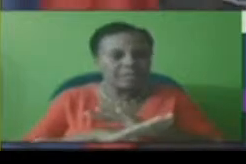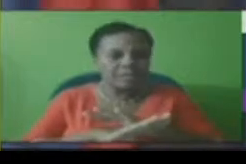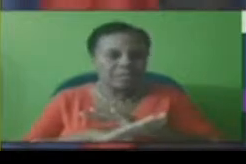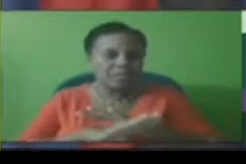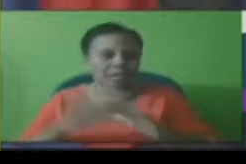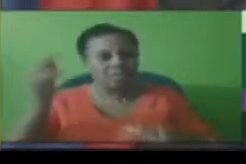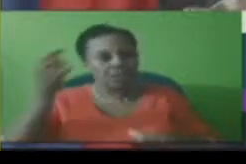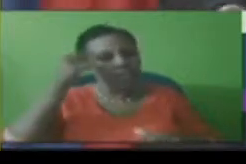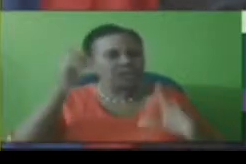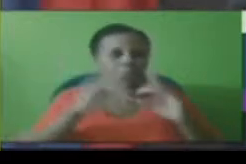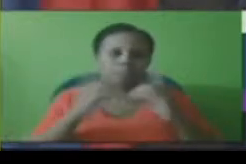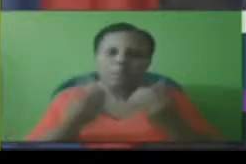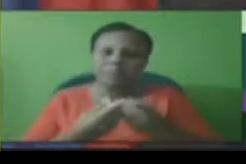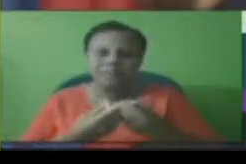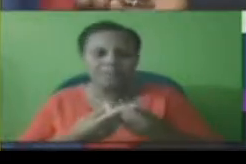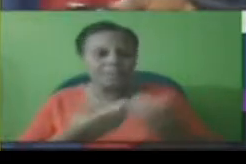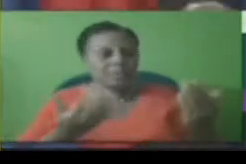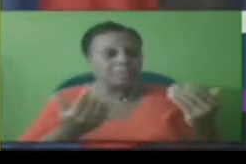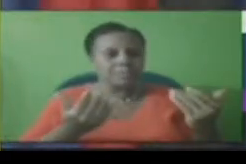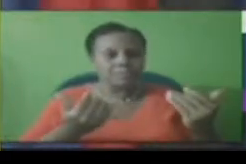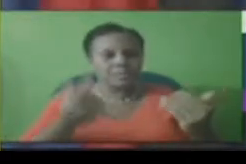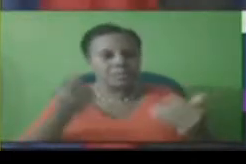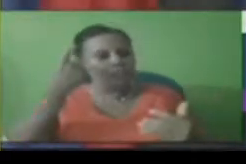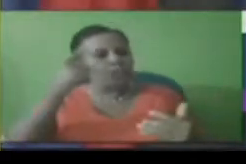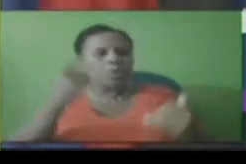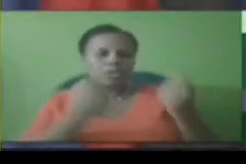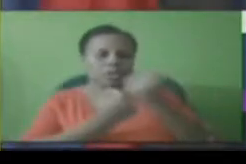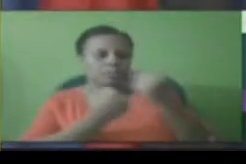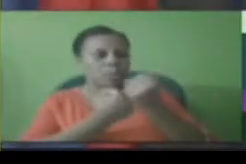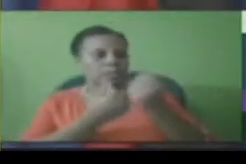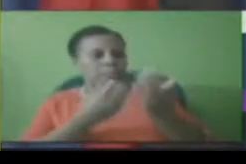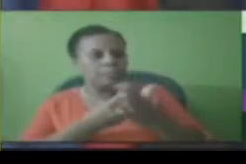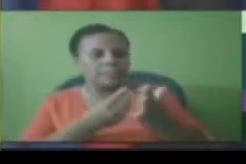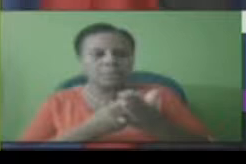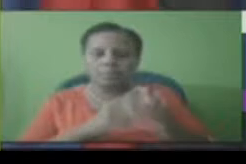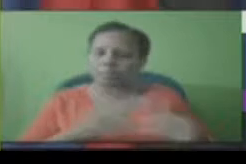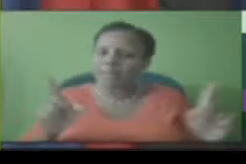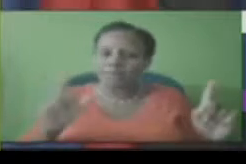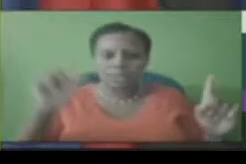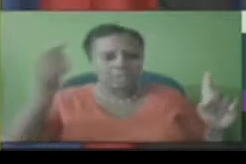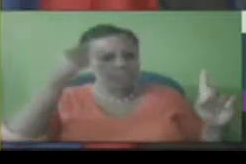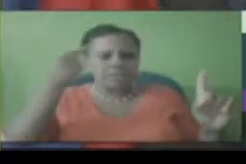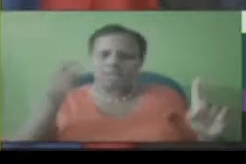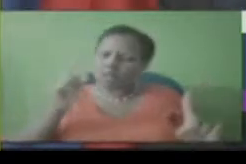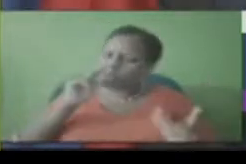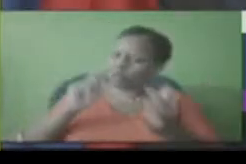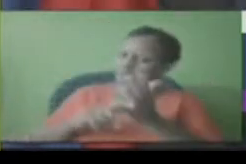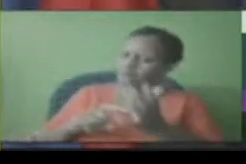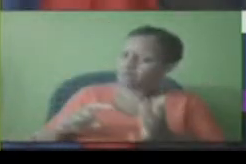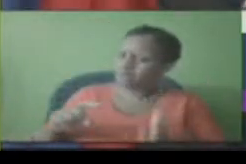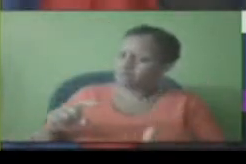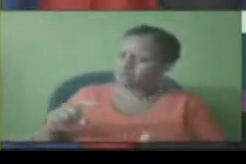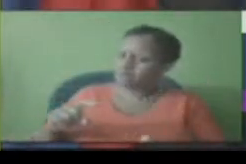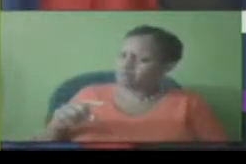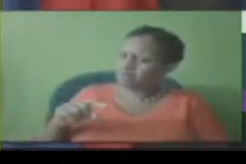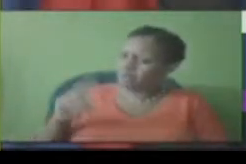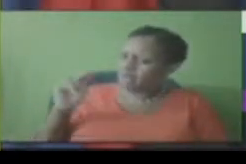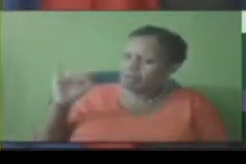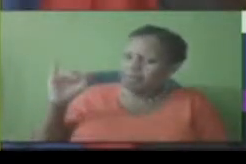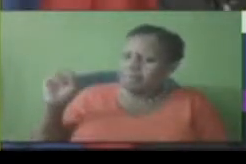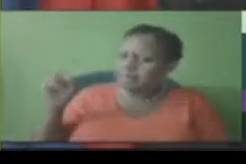told that we have no record of you at NIS. But the person has been working there for